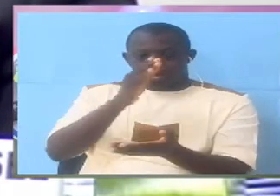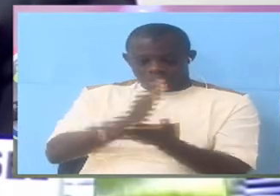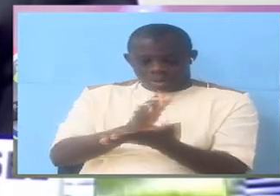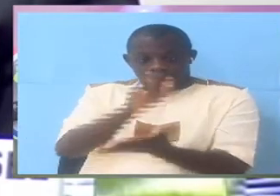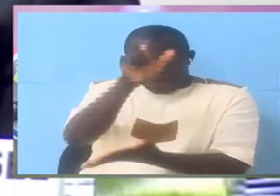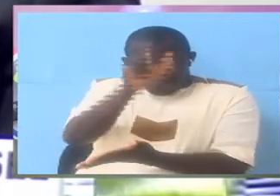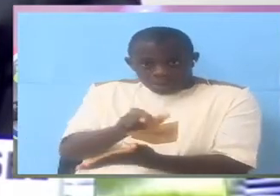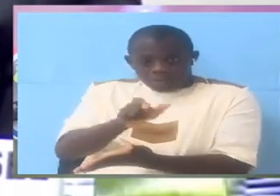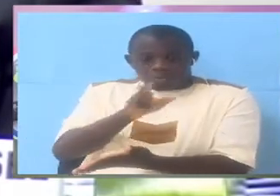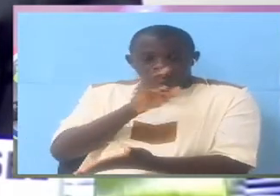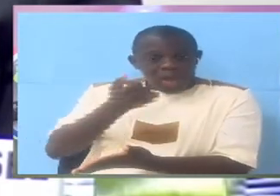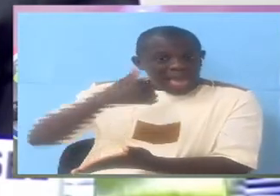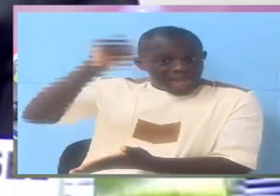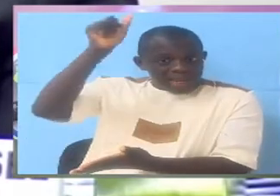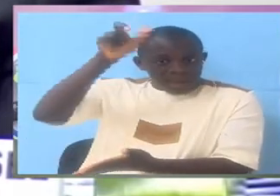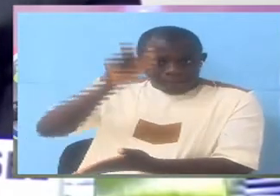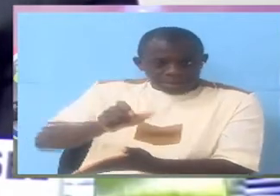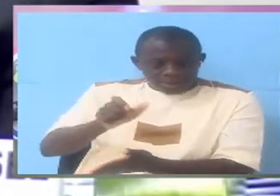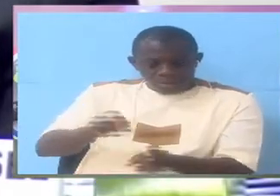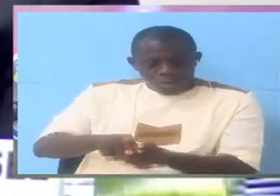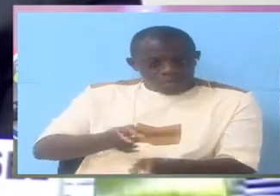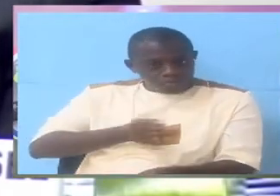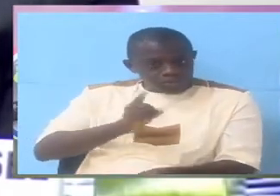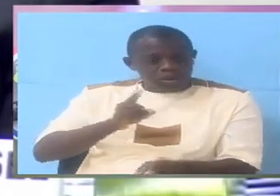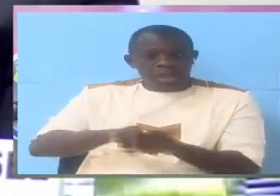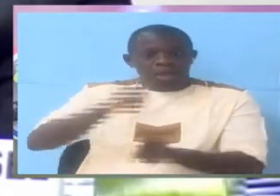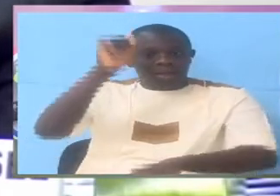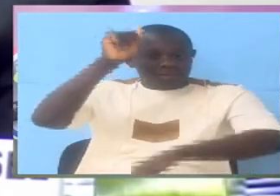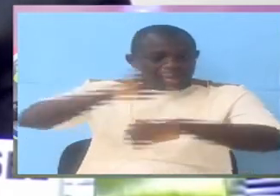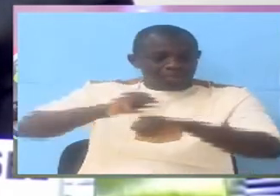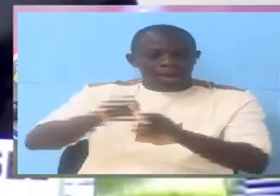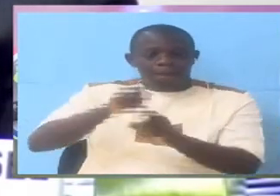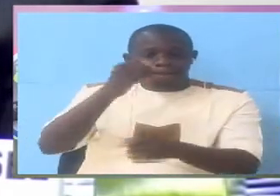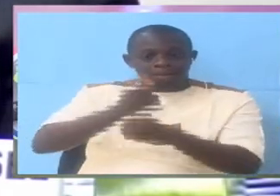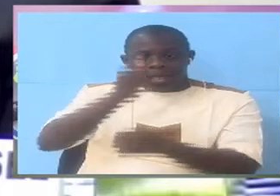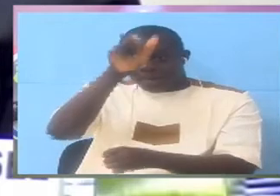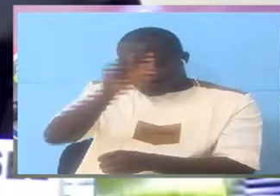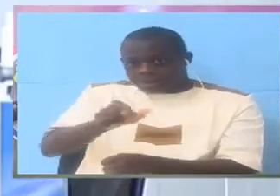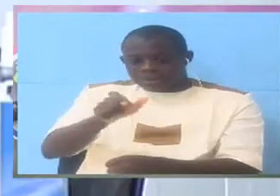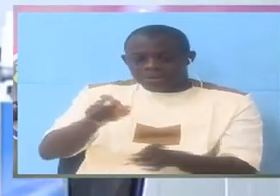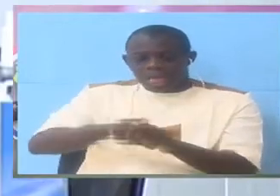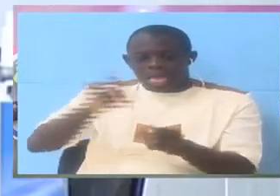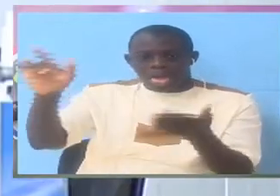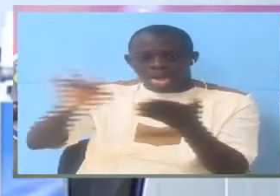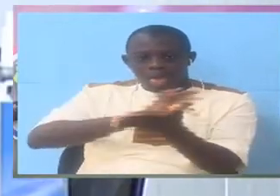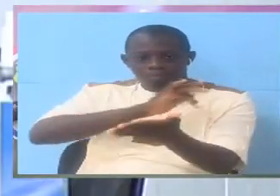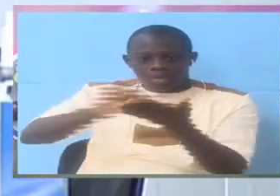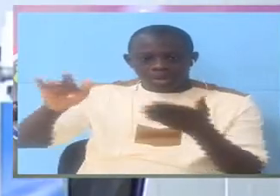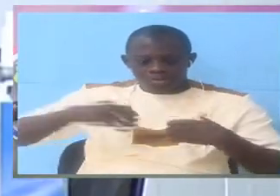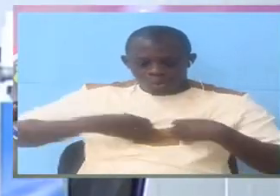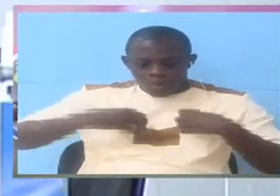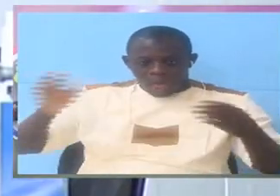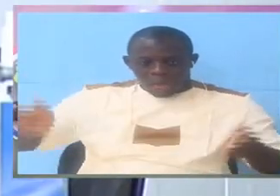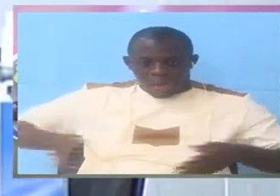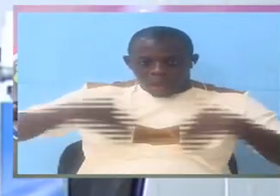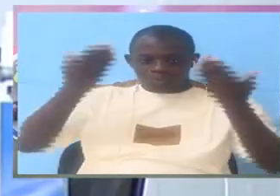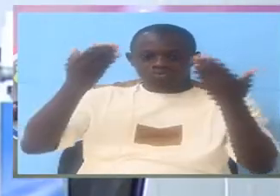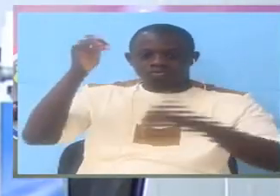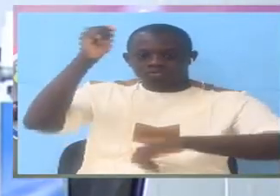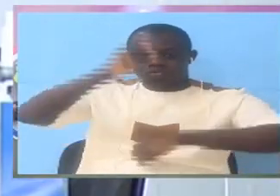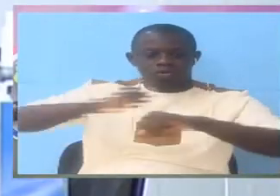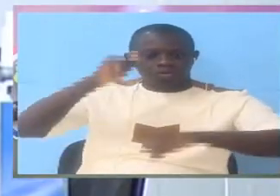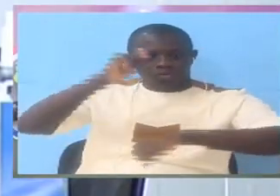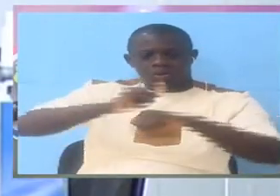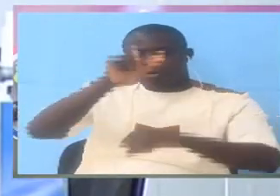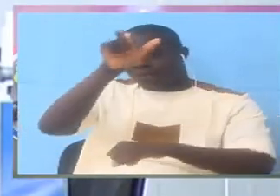genitals. For stripping people naked and beating them. That's an allegation against me. Yes. So are you taking that allegation